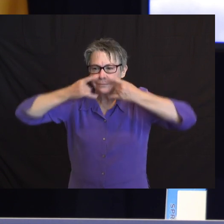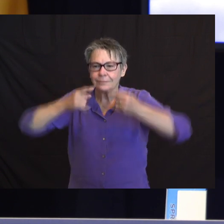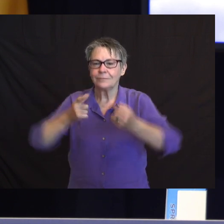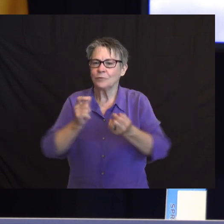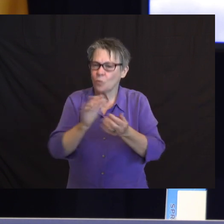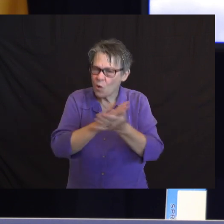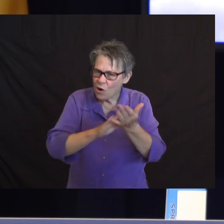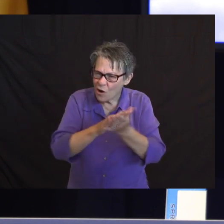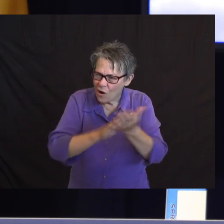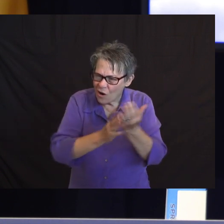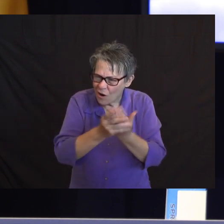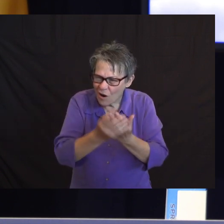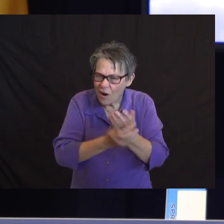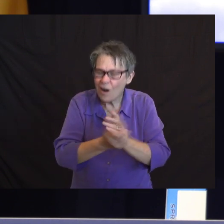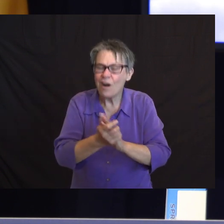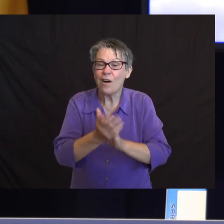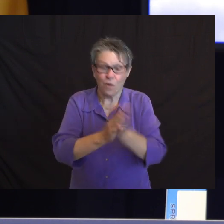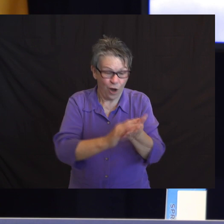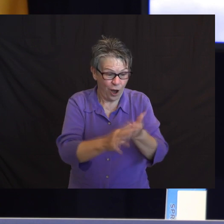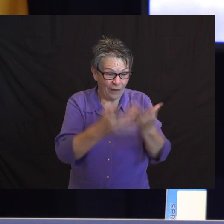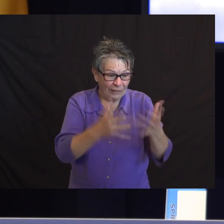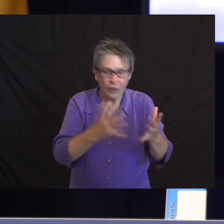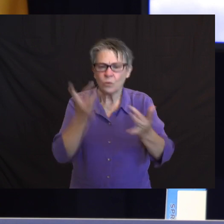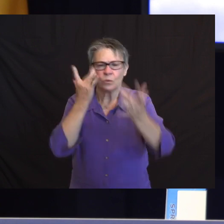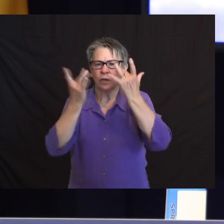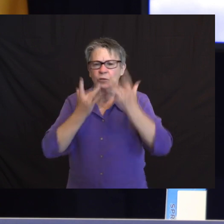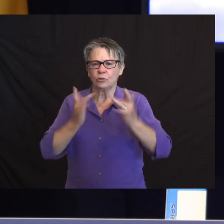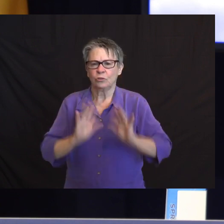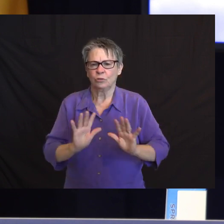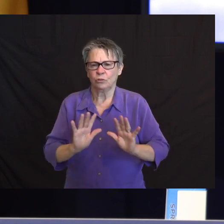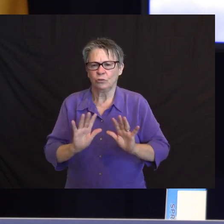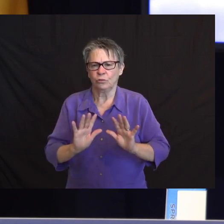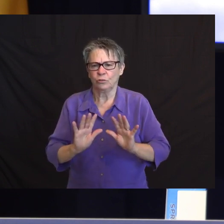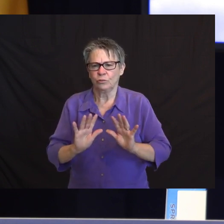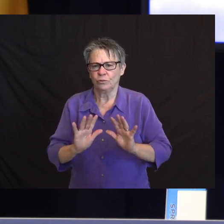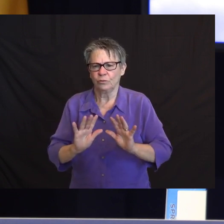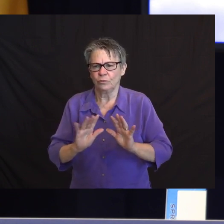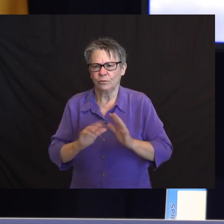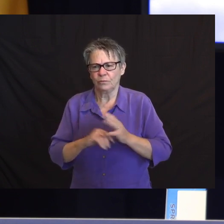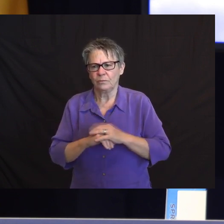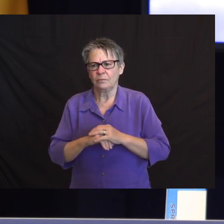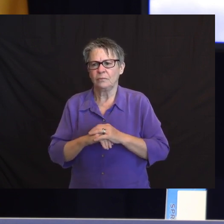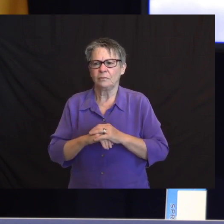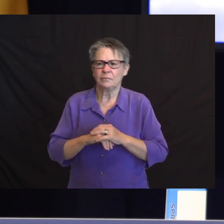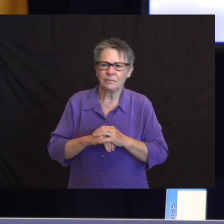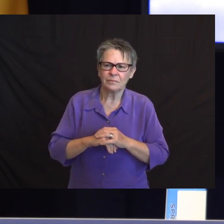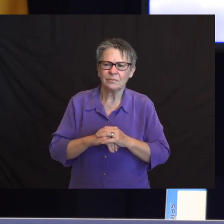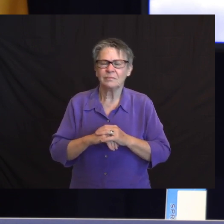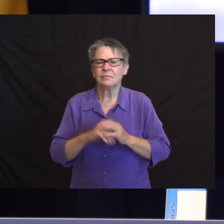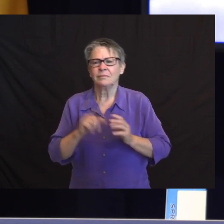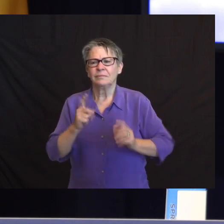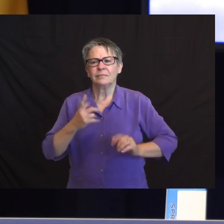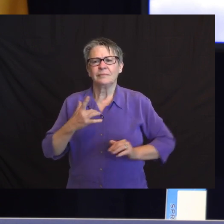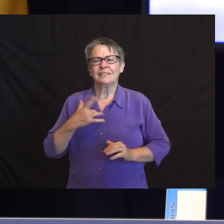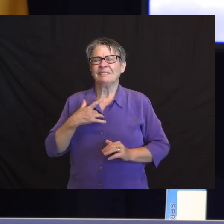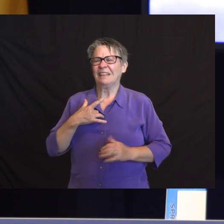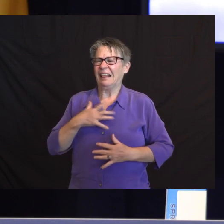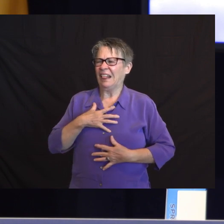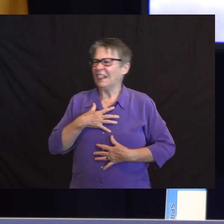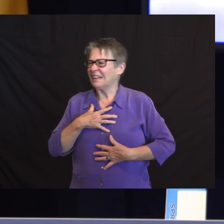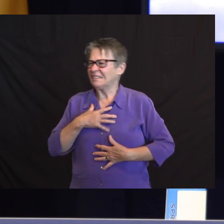mouth and nose with a tissue or sleeve when coughing or sneezing, and clean and disinfect frequently touched